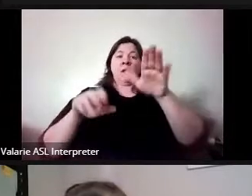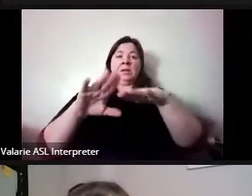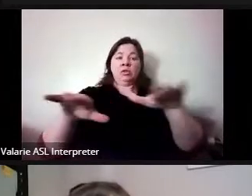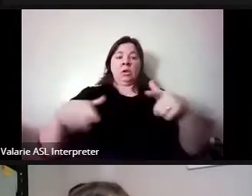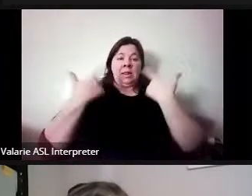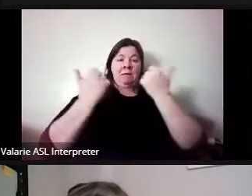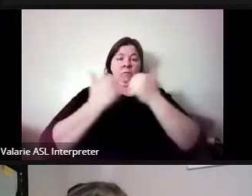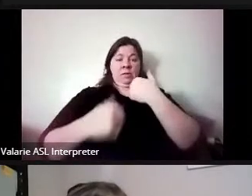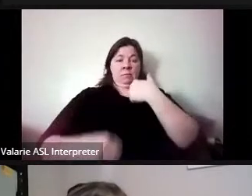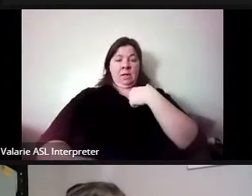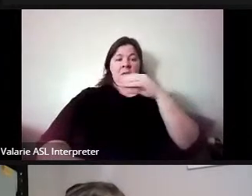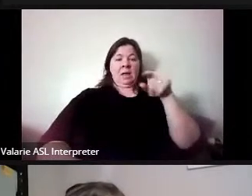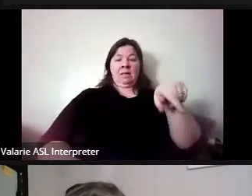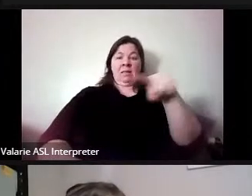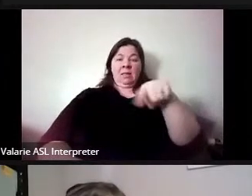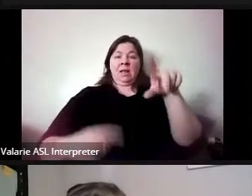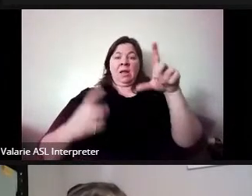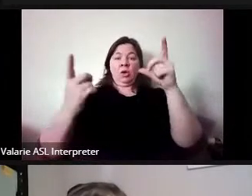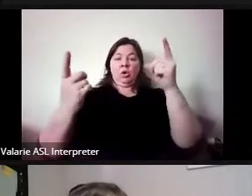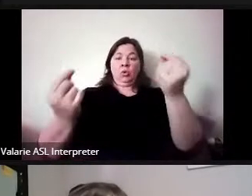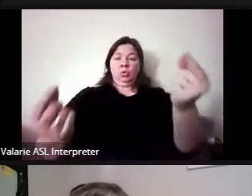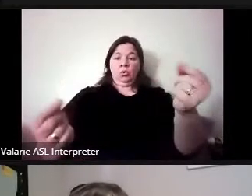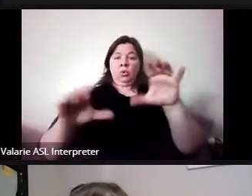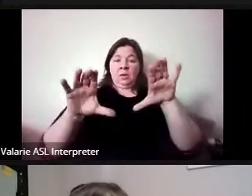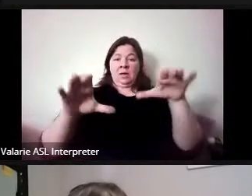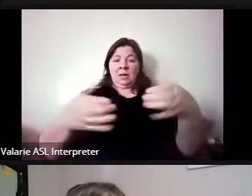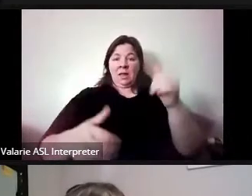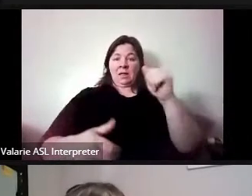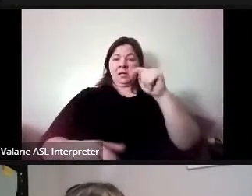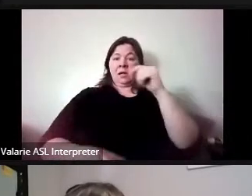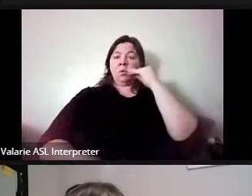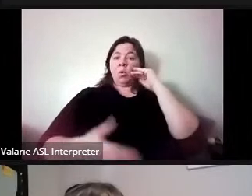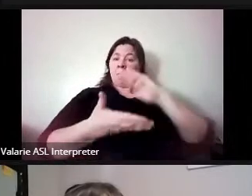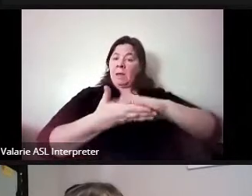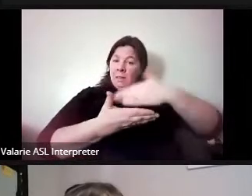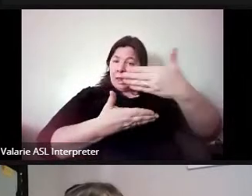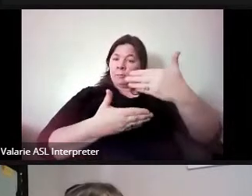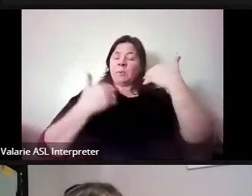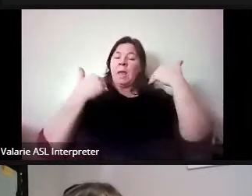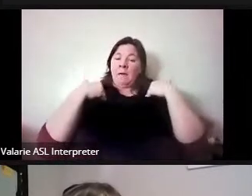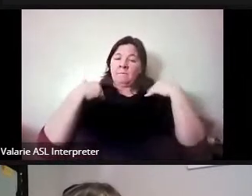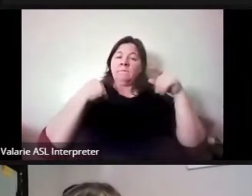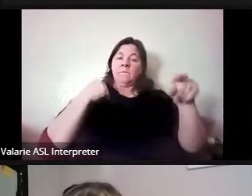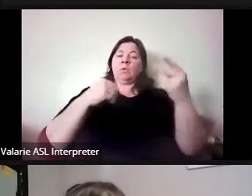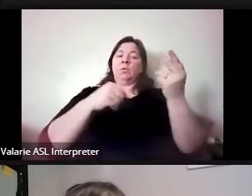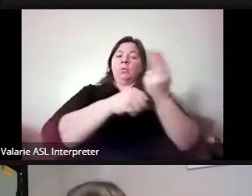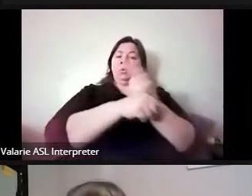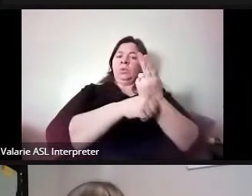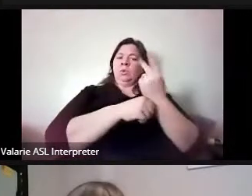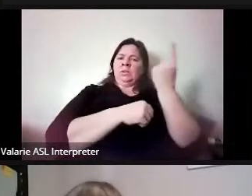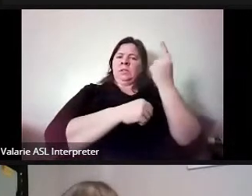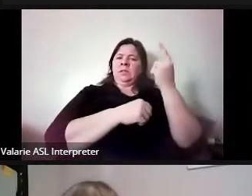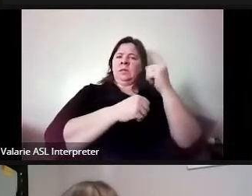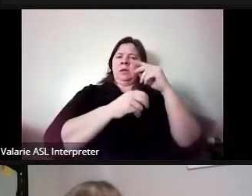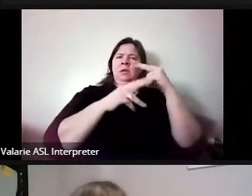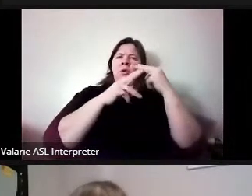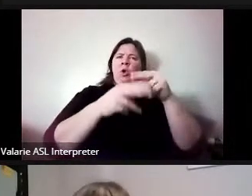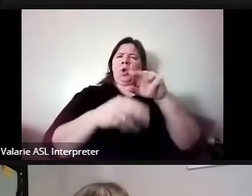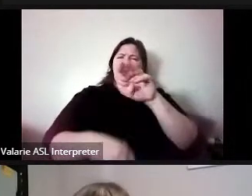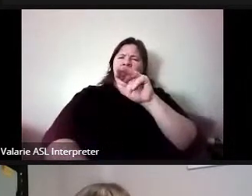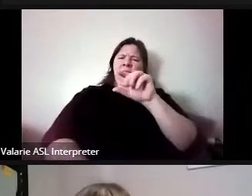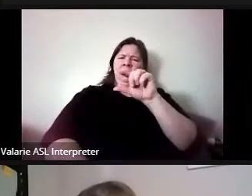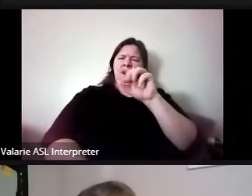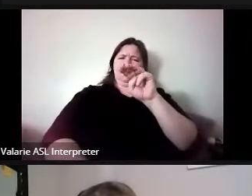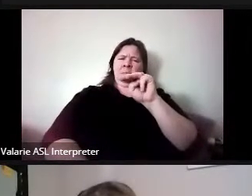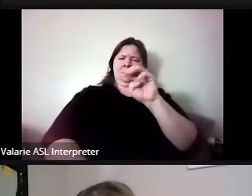me, and they do class at home, and they have laptops, and they're using something called Meet, which is something